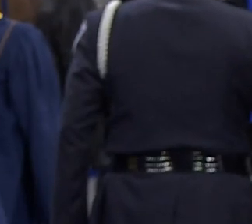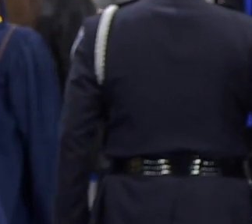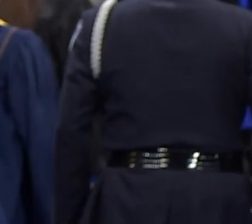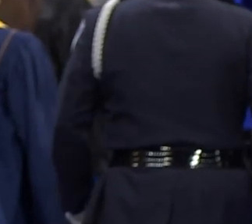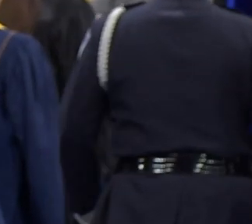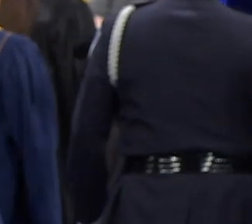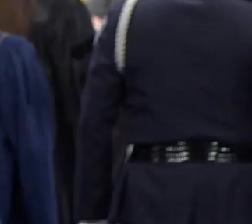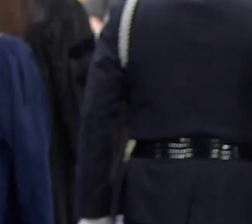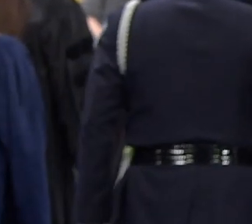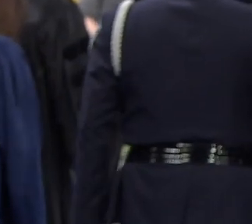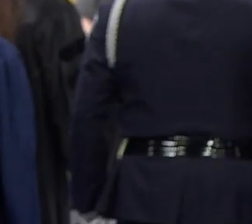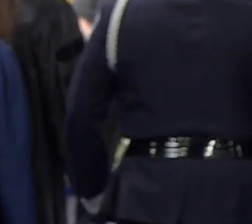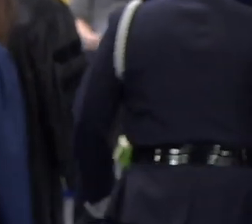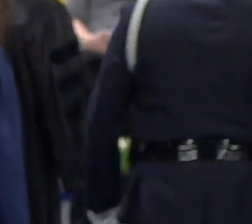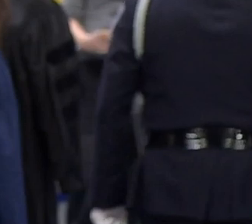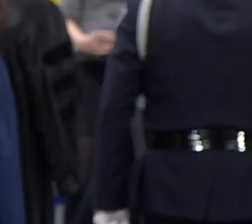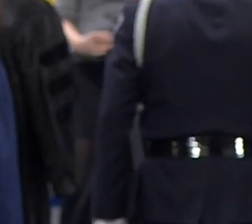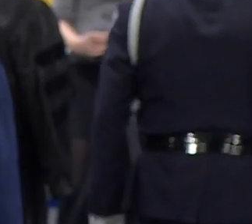national anthem.